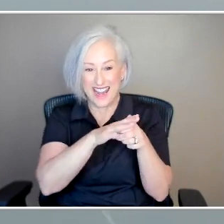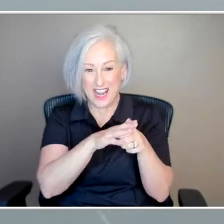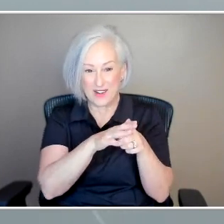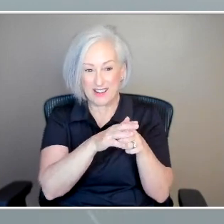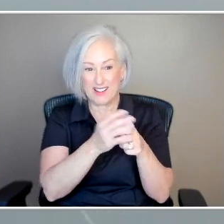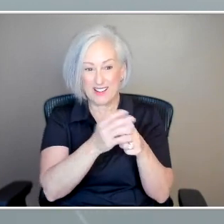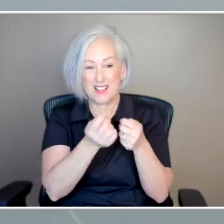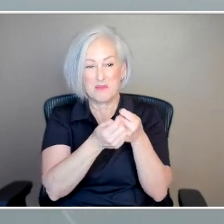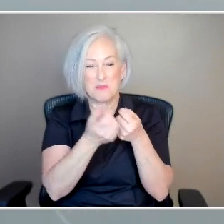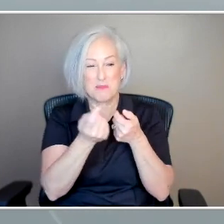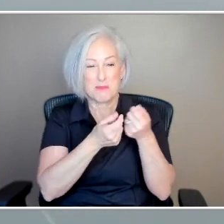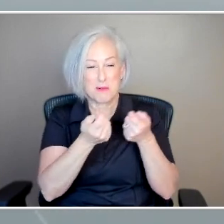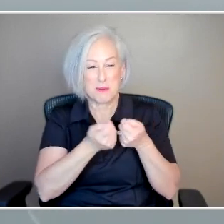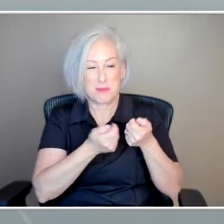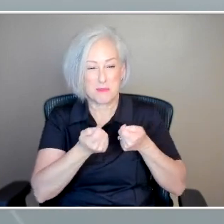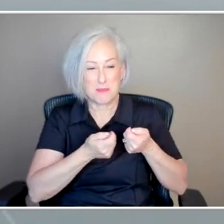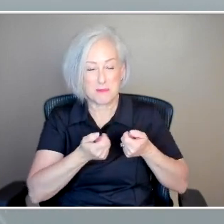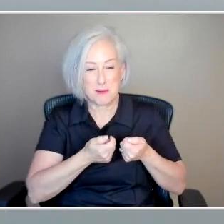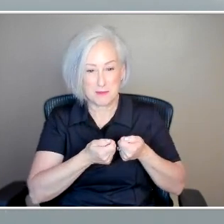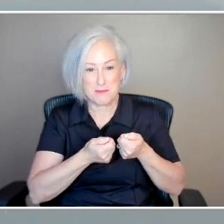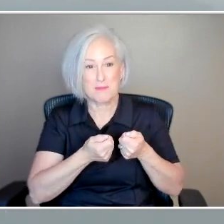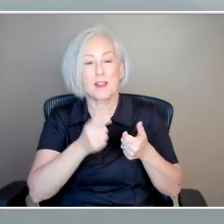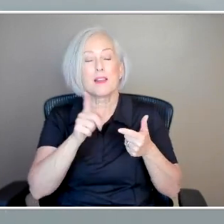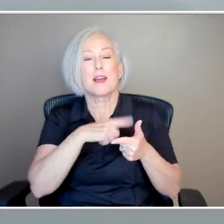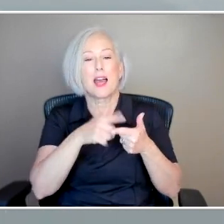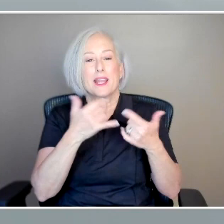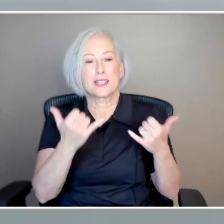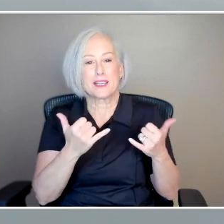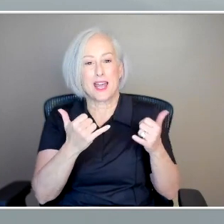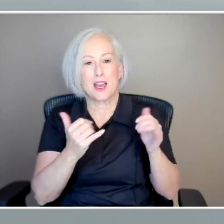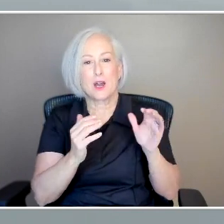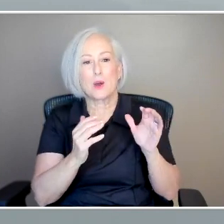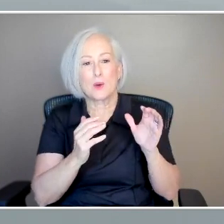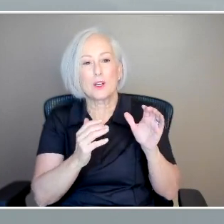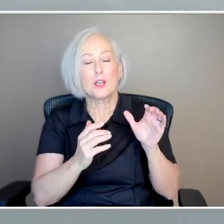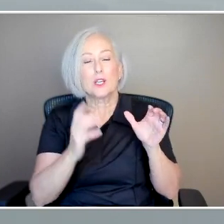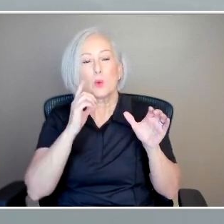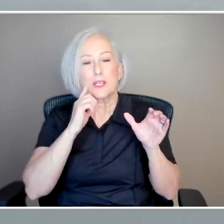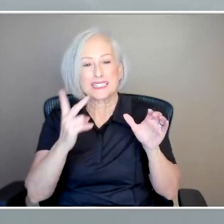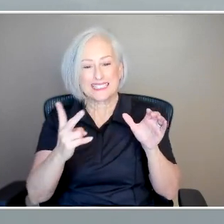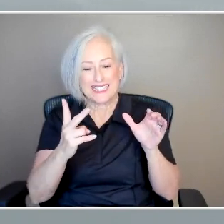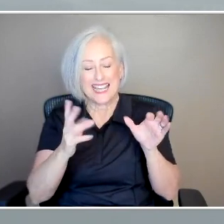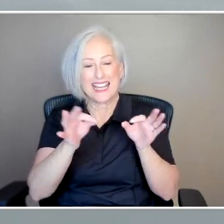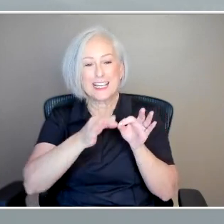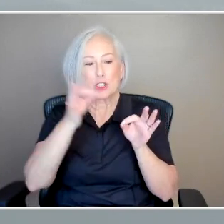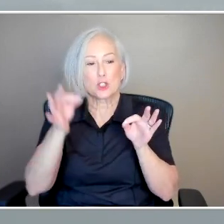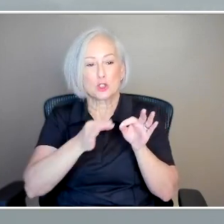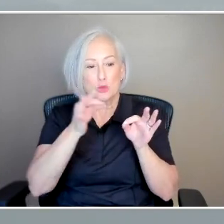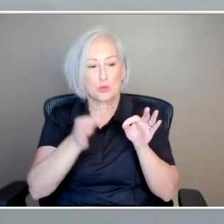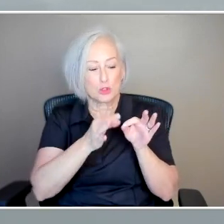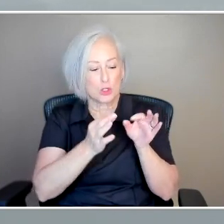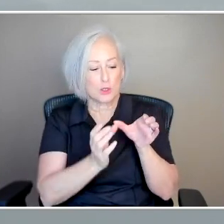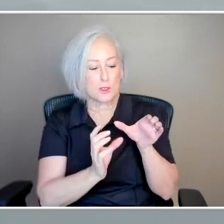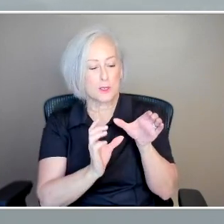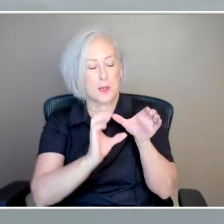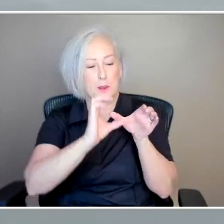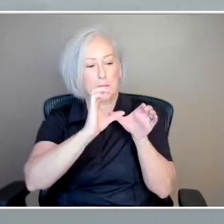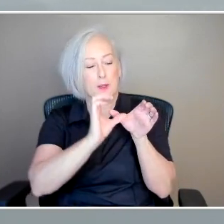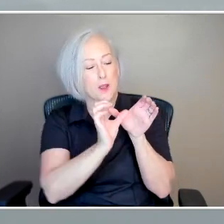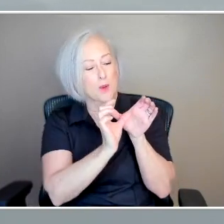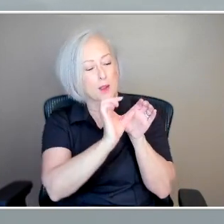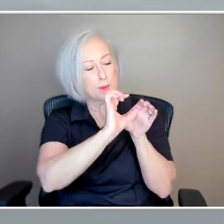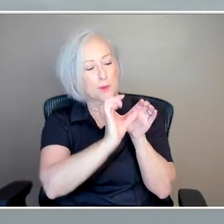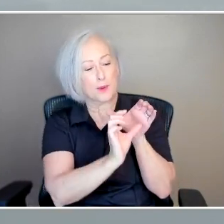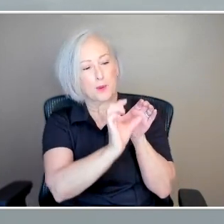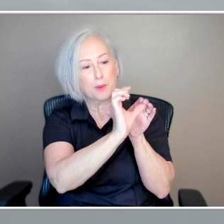fuzzy stuff. And then now I've put anchors and sutures around the labrum. And so those white and purple stripes you see that are